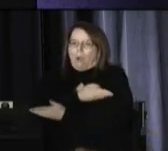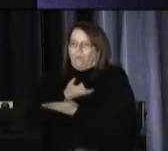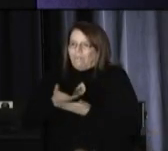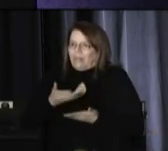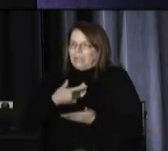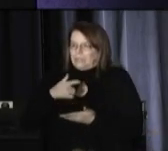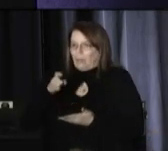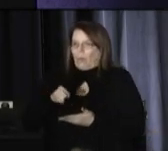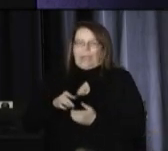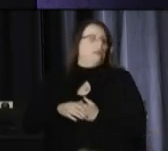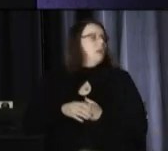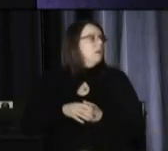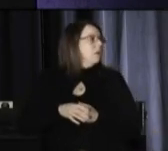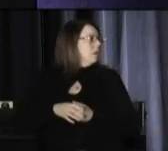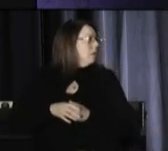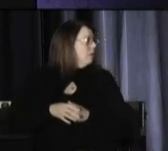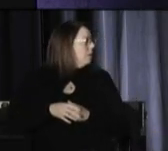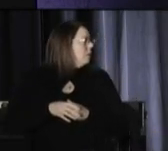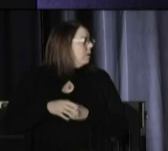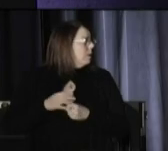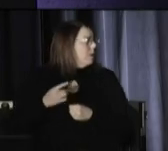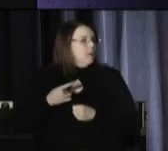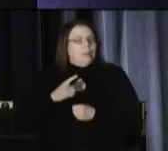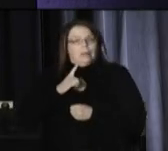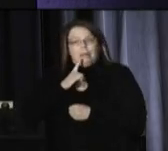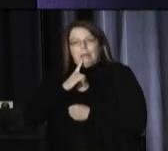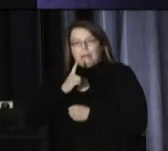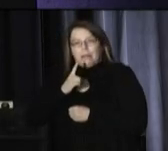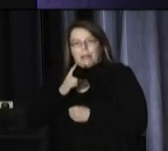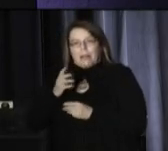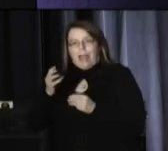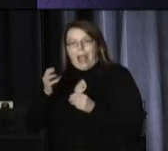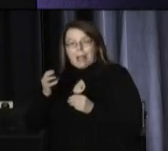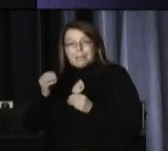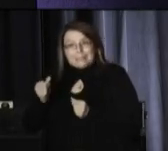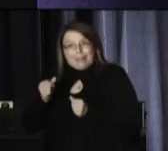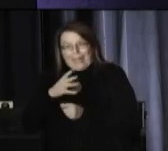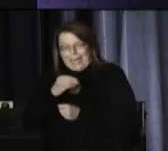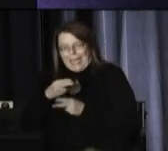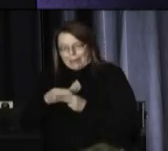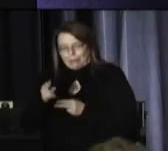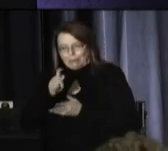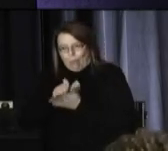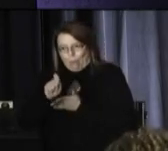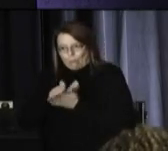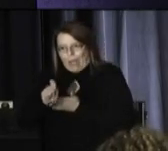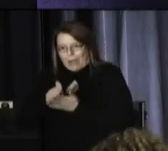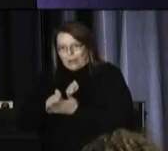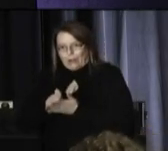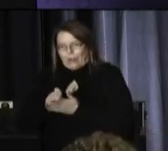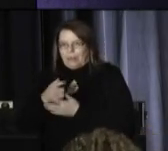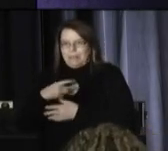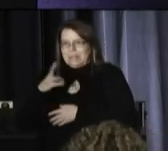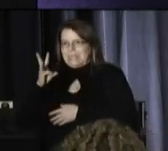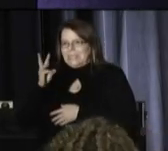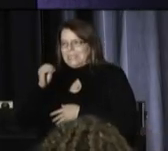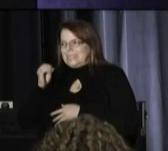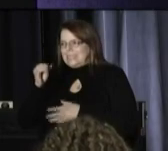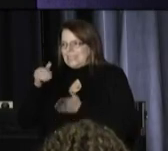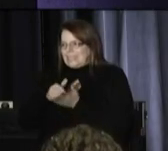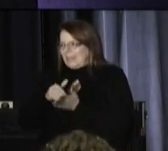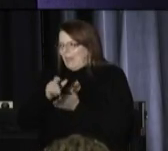right? Or maybe I just tell myself that because I am a very speedy and very short writer, right? Like my joints are 60,000 words. That's it. That's the whole